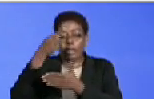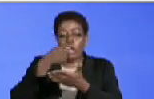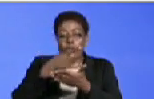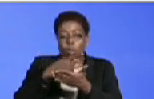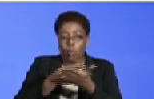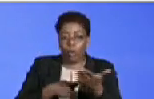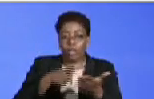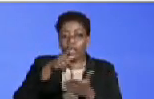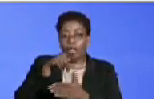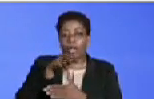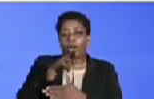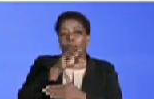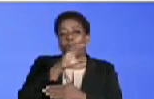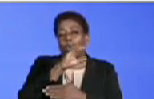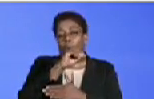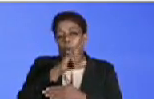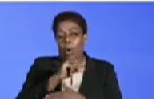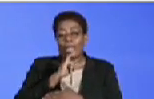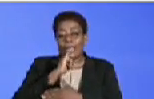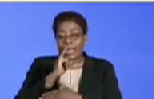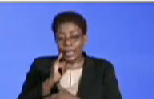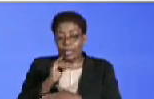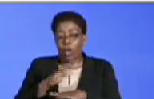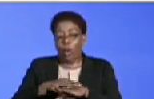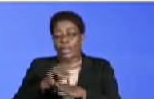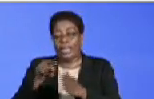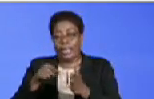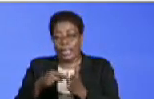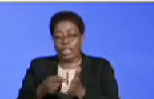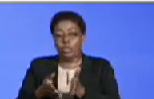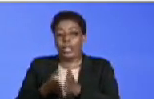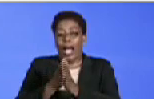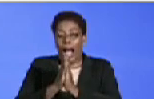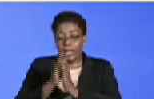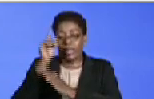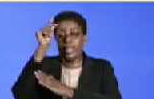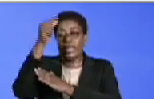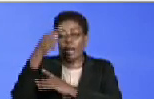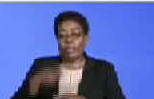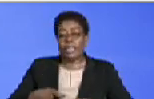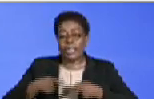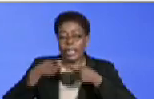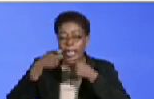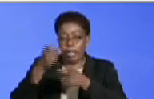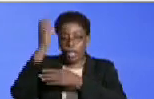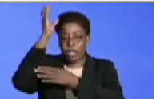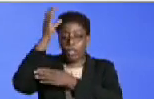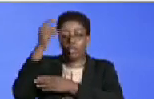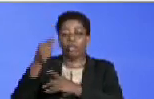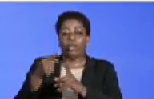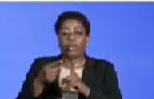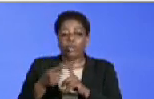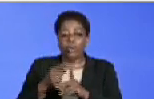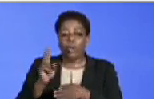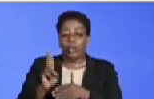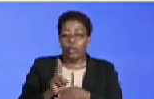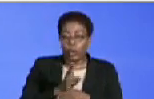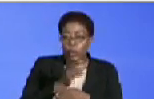these circumstances. We ask the government to give considerations to